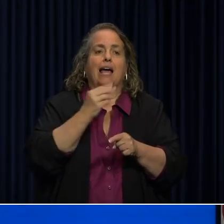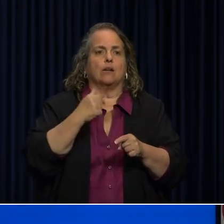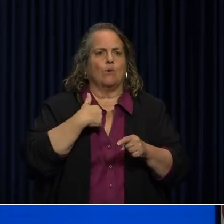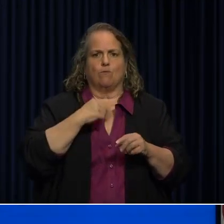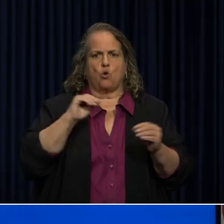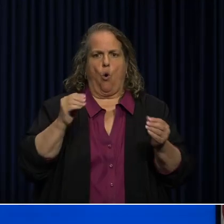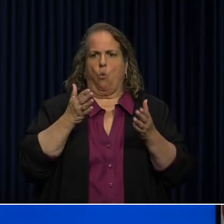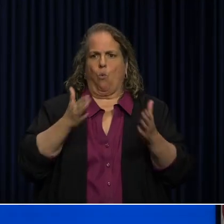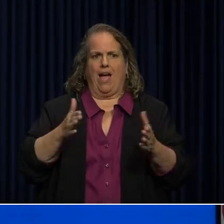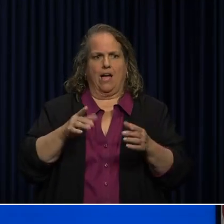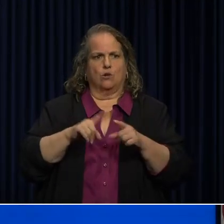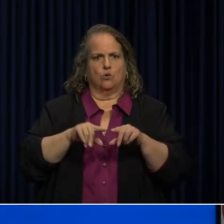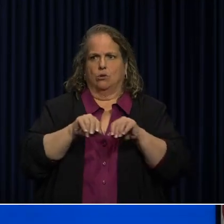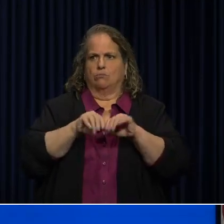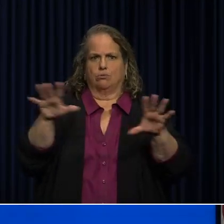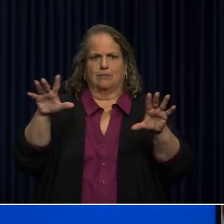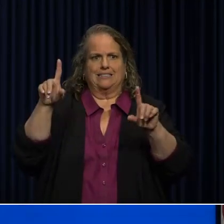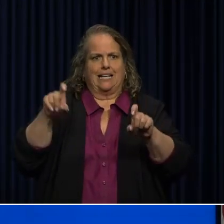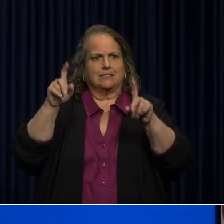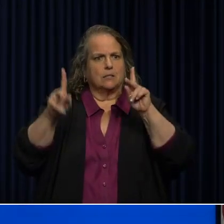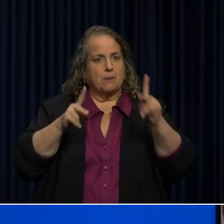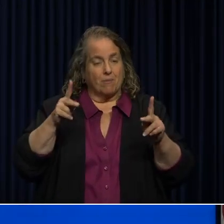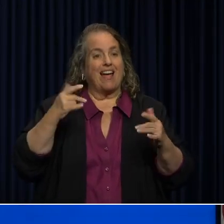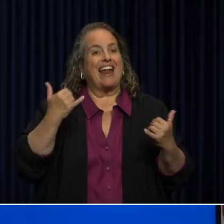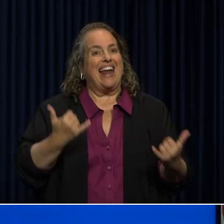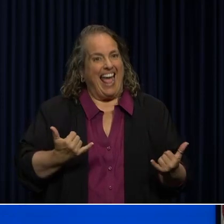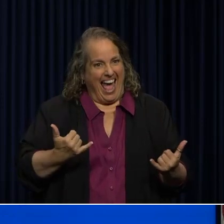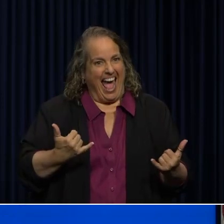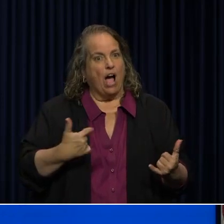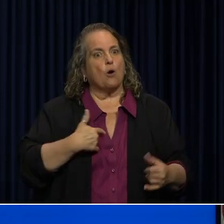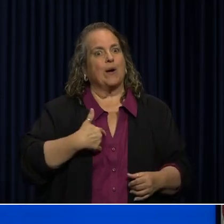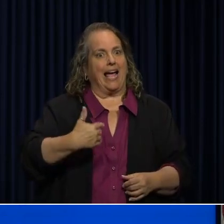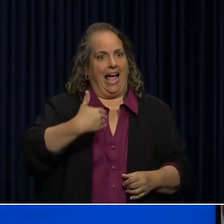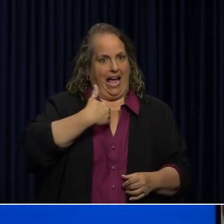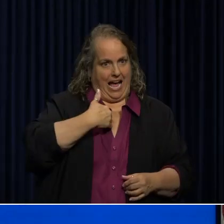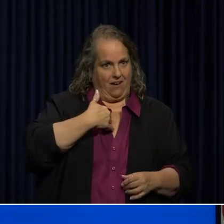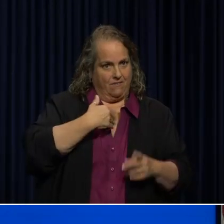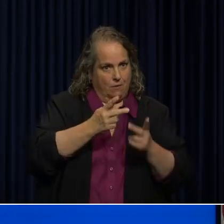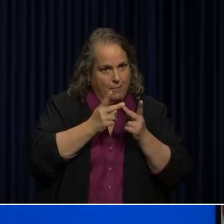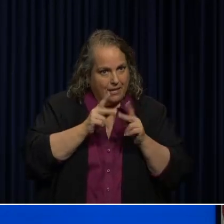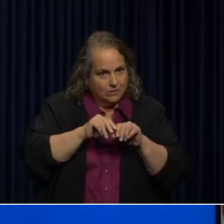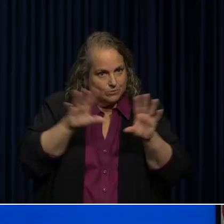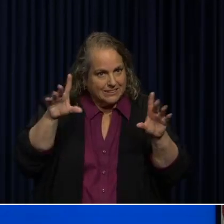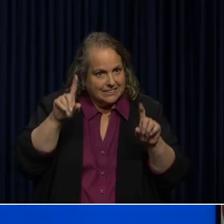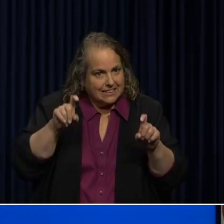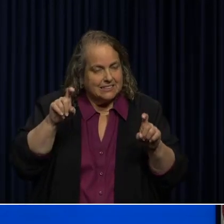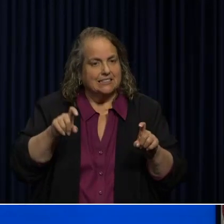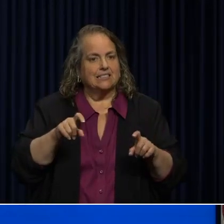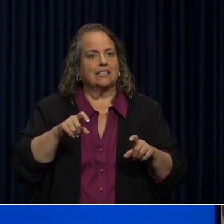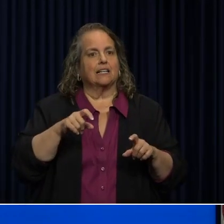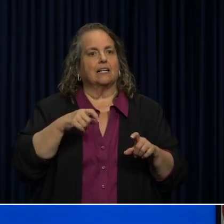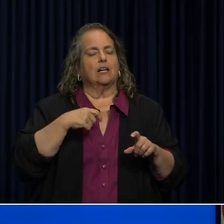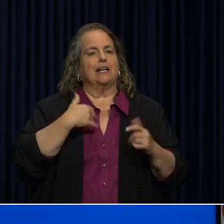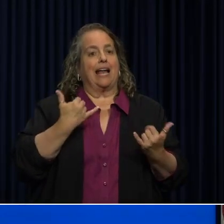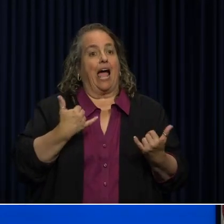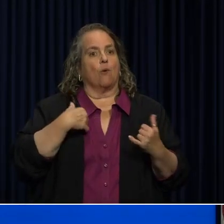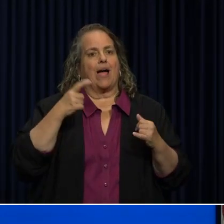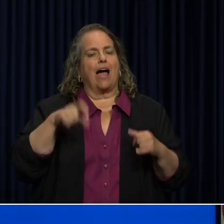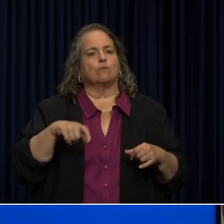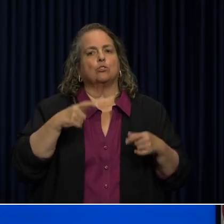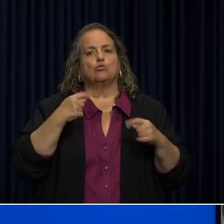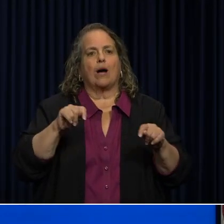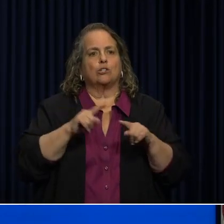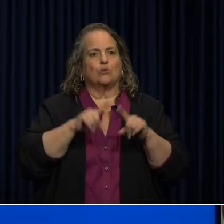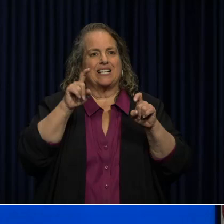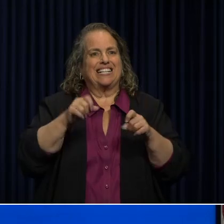to fix the resources and then get them all to change what we told them for the last few weeks, which is now test everybody if we can, which is a